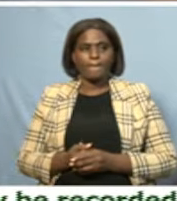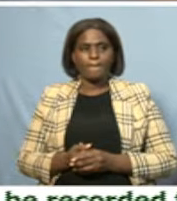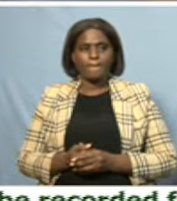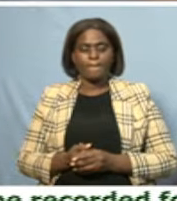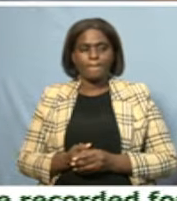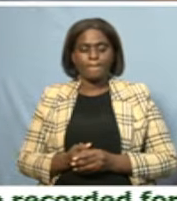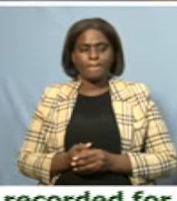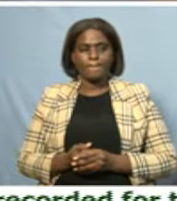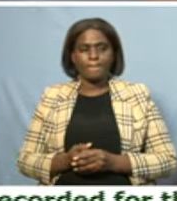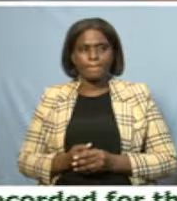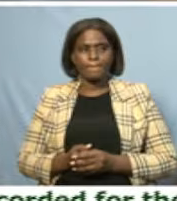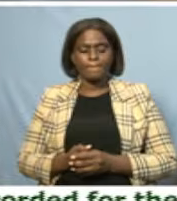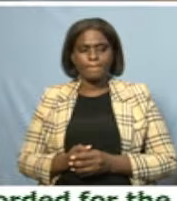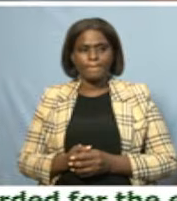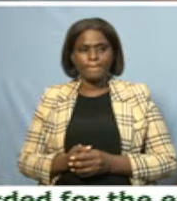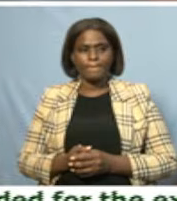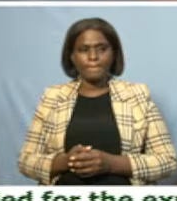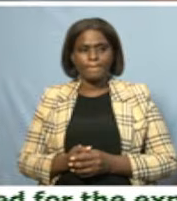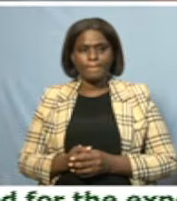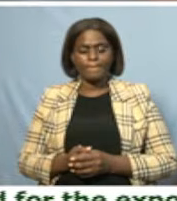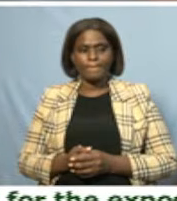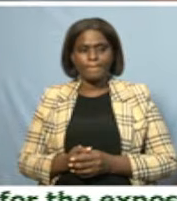The Minister of Infrastructure.